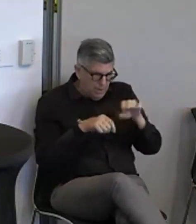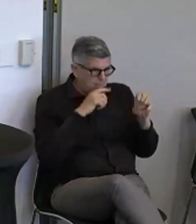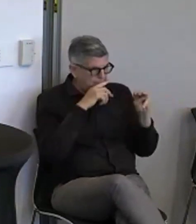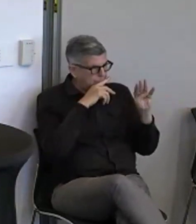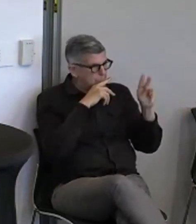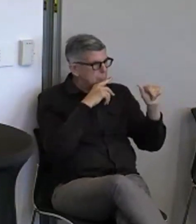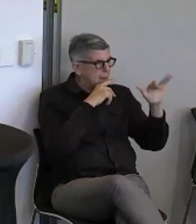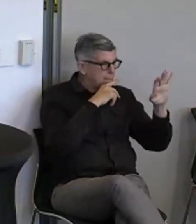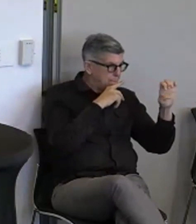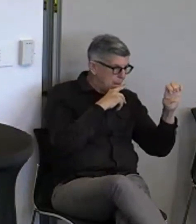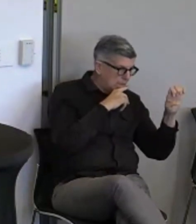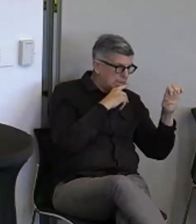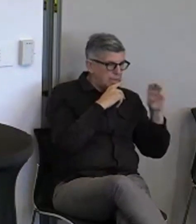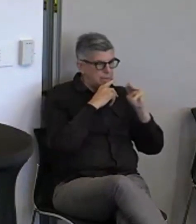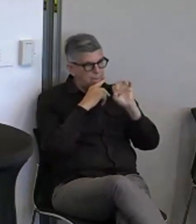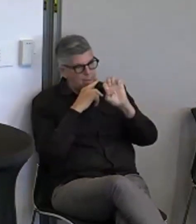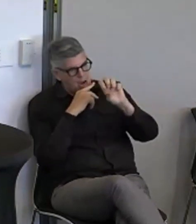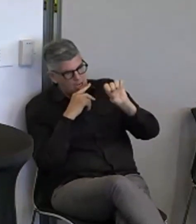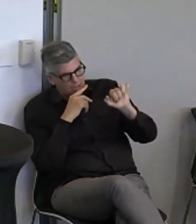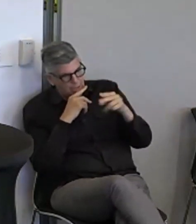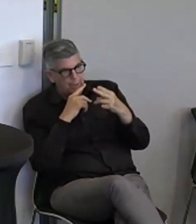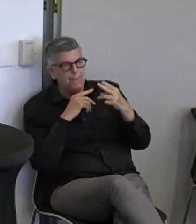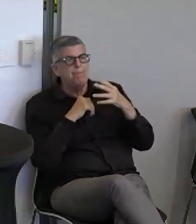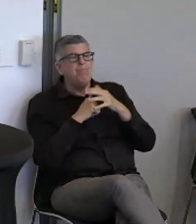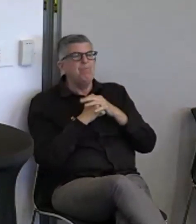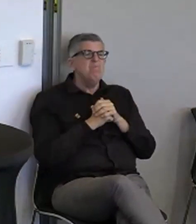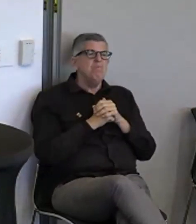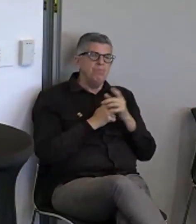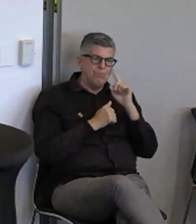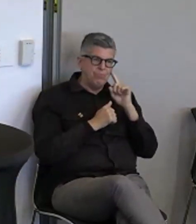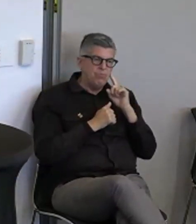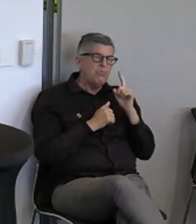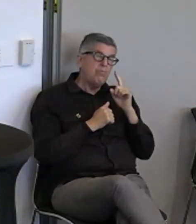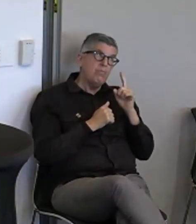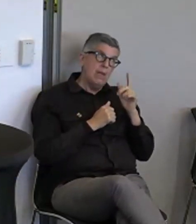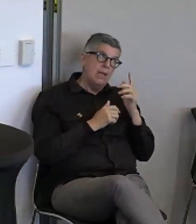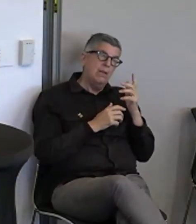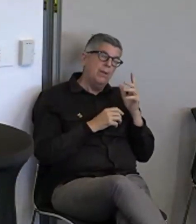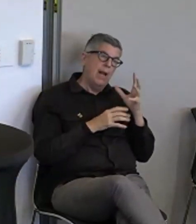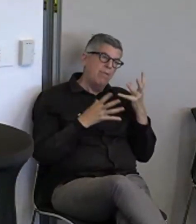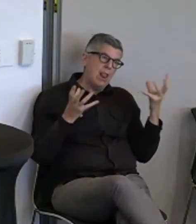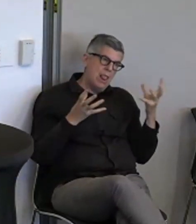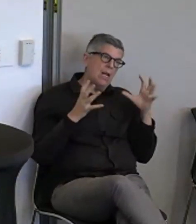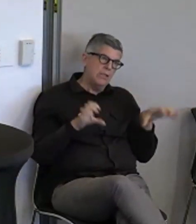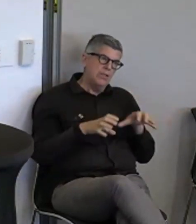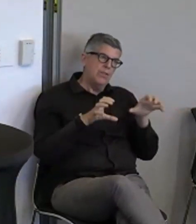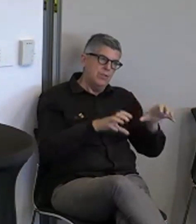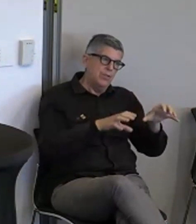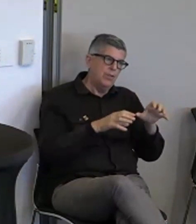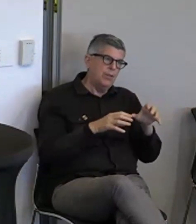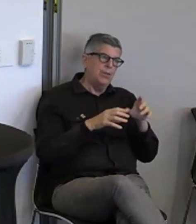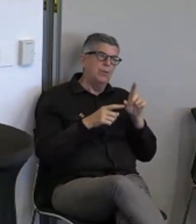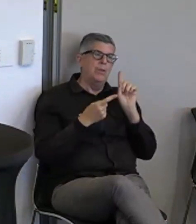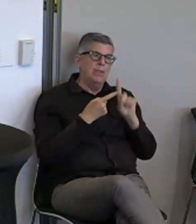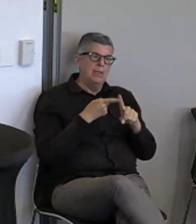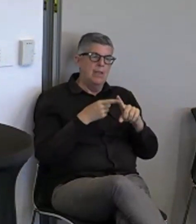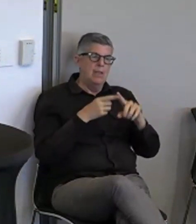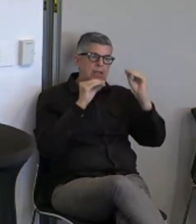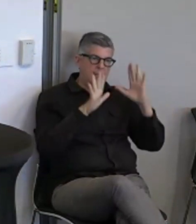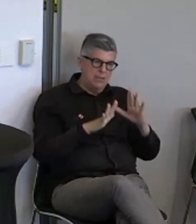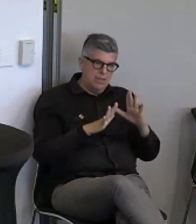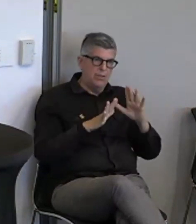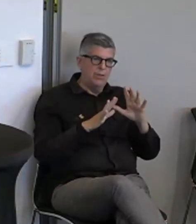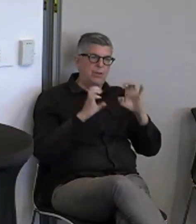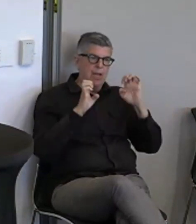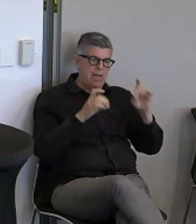displays and the Monarch. So I think we have a long way to go to get the personnel and education up to speed. I